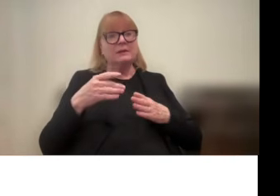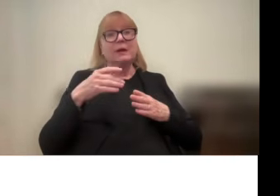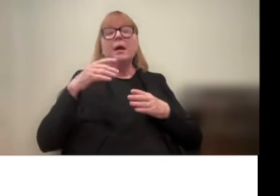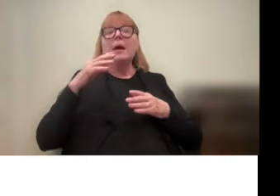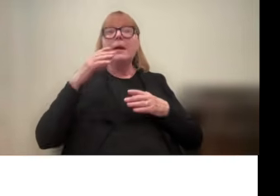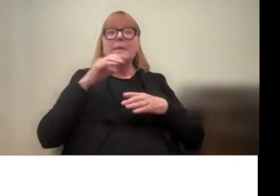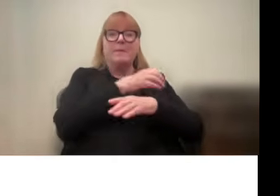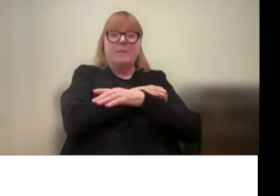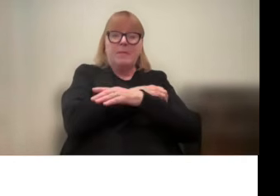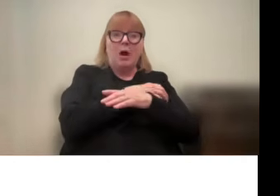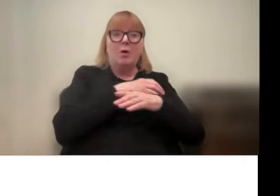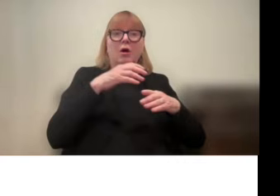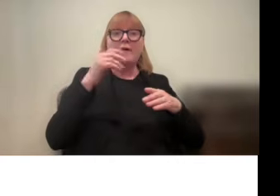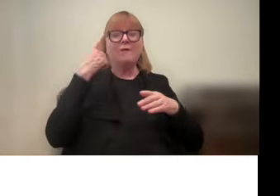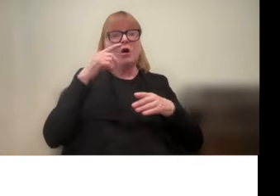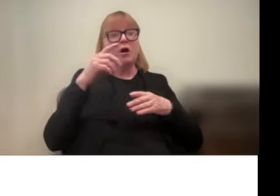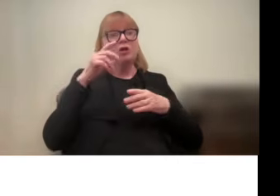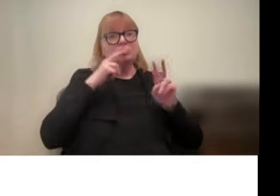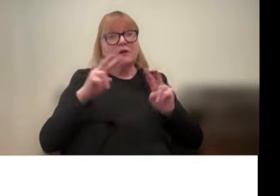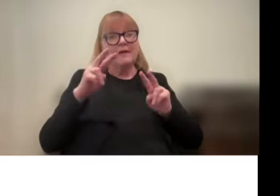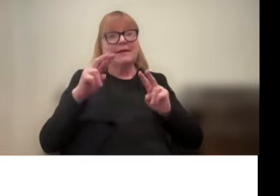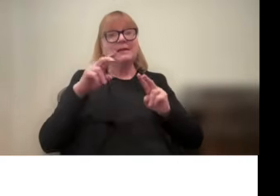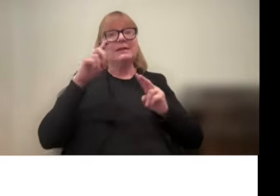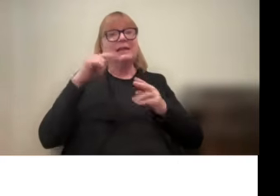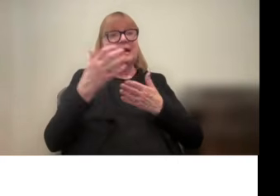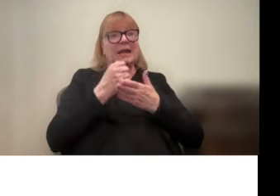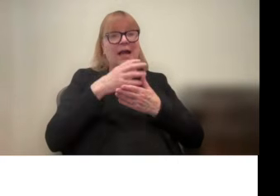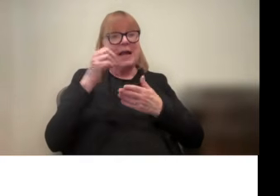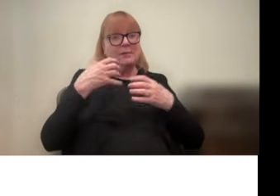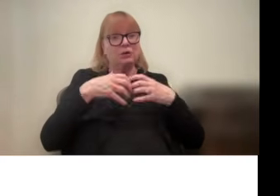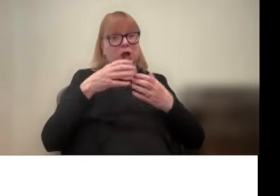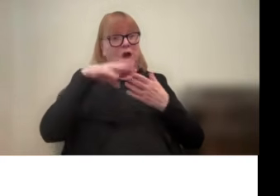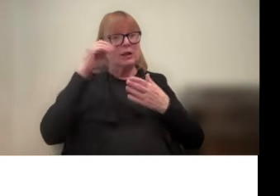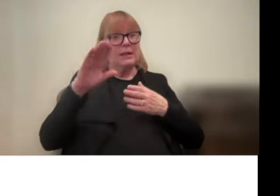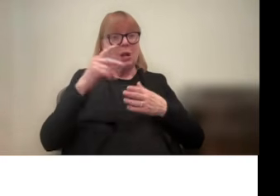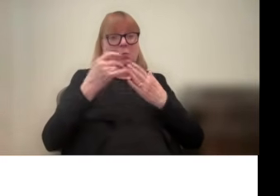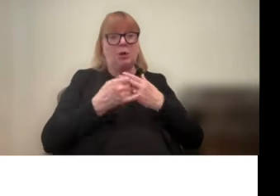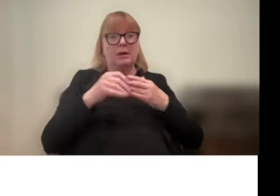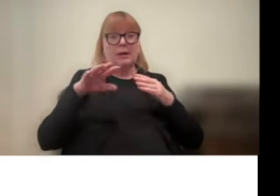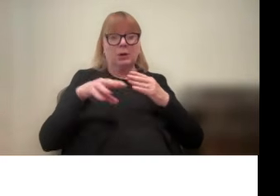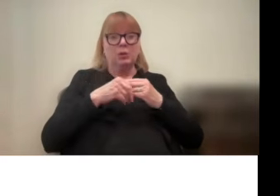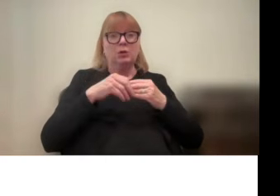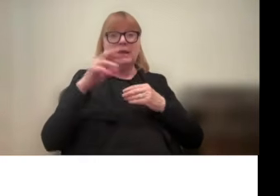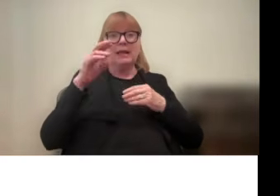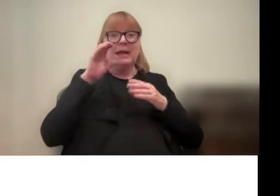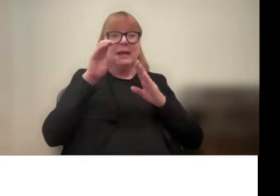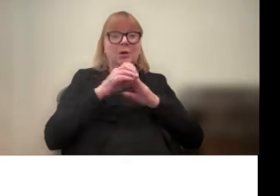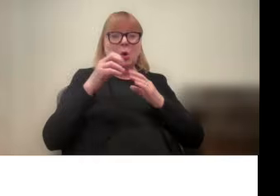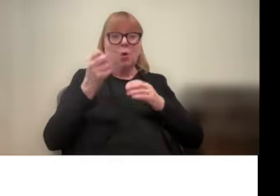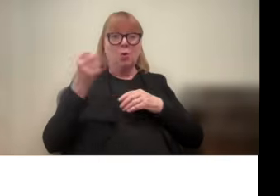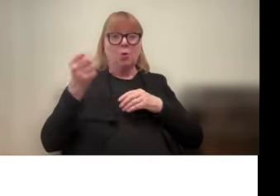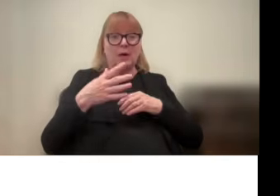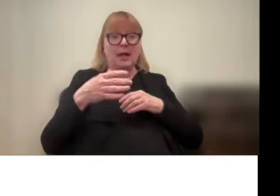of surveillance, data collection, and machine learning. His project includes ImageNet Roulette in collaboration